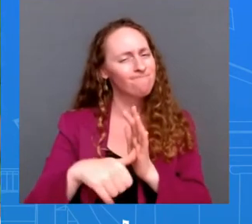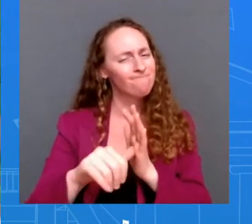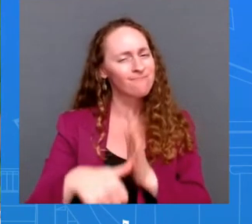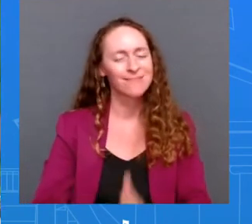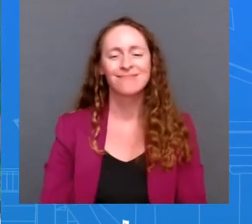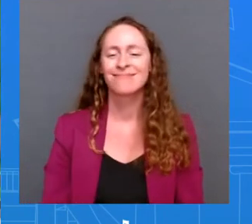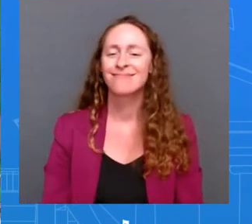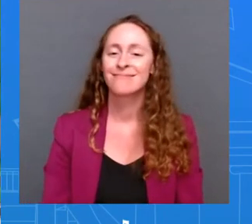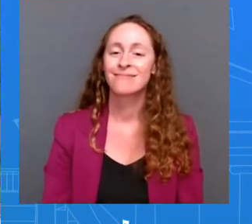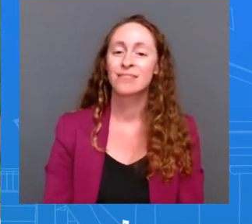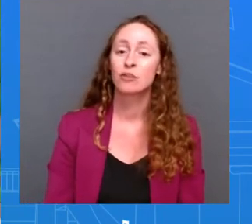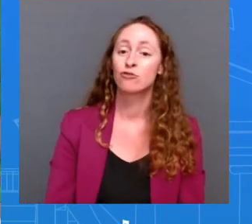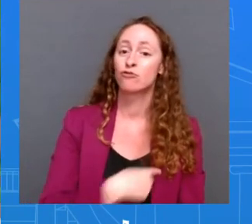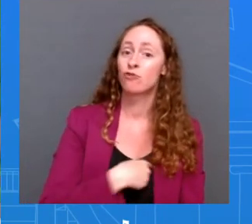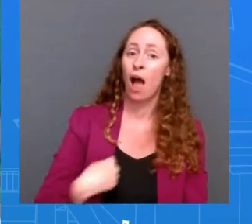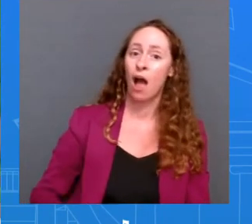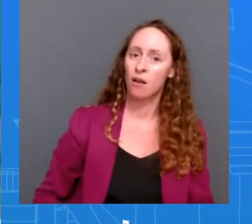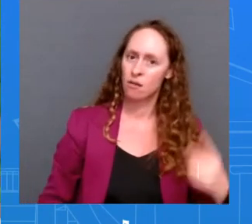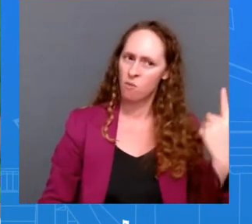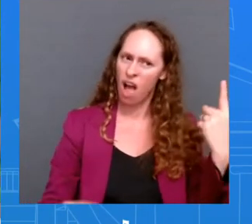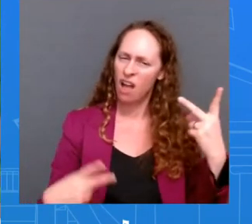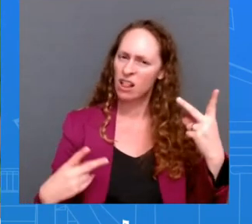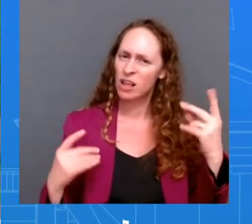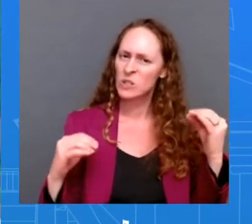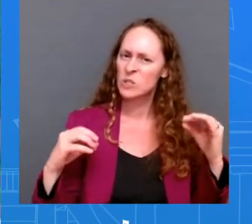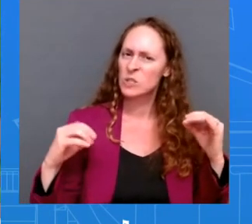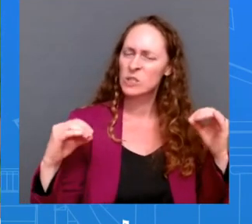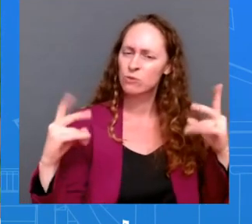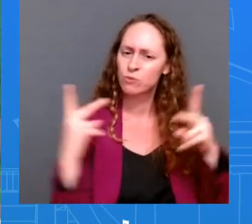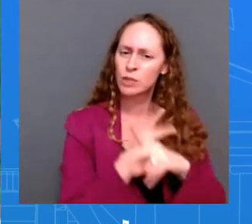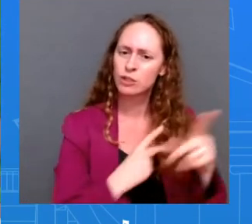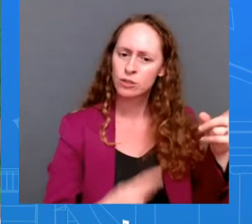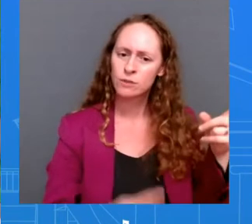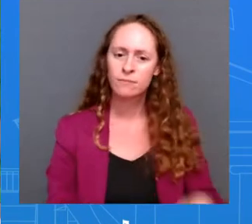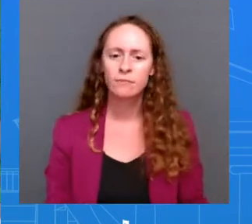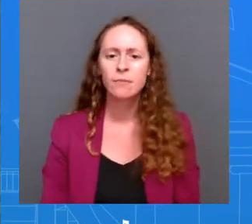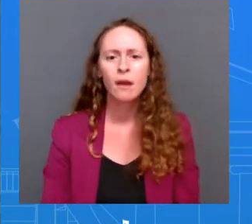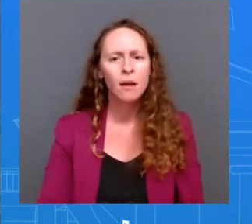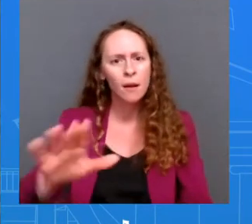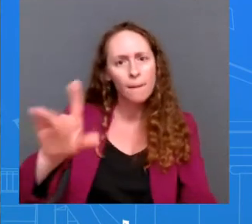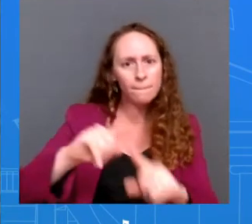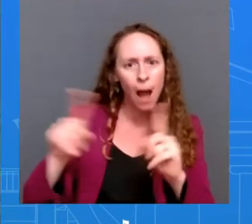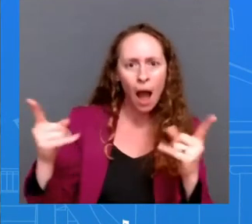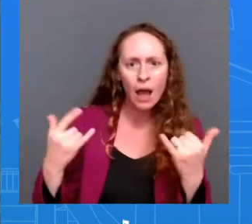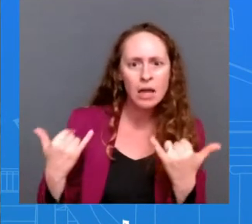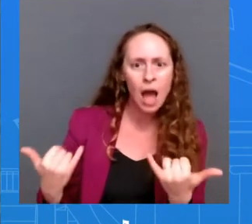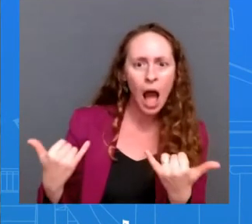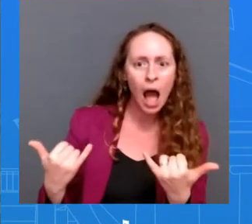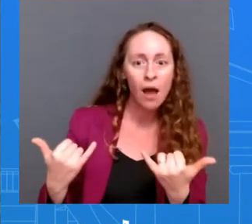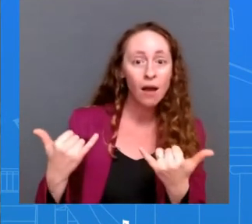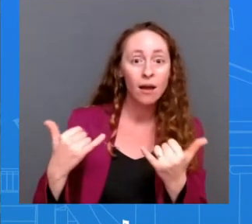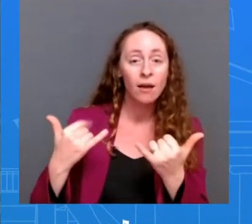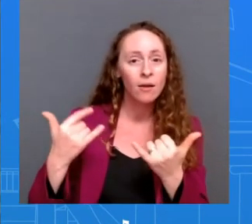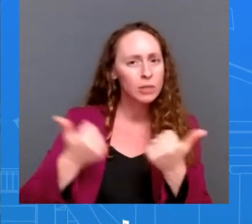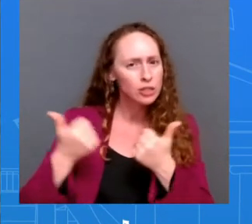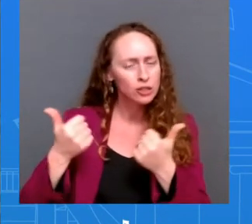moving forward, though, would he consider China a competitor or an opponent of the United States? I mean, look,